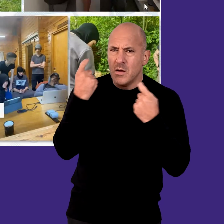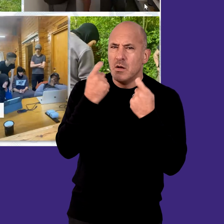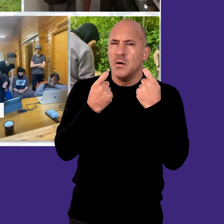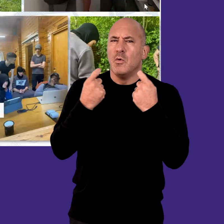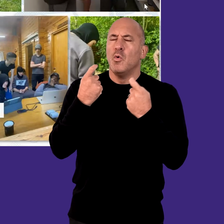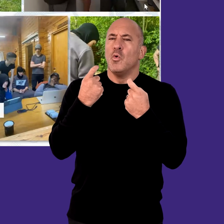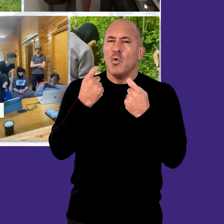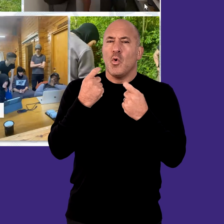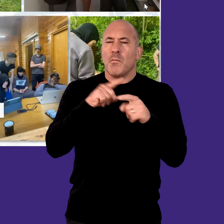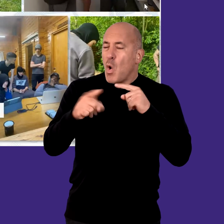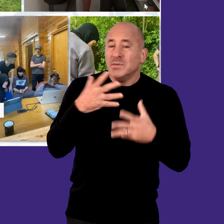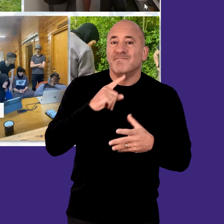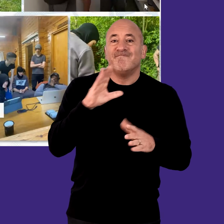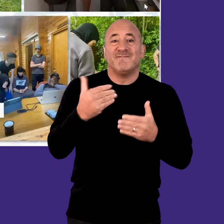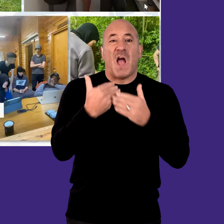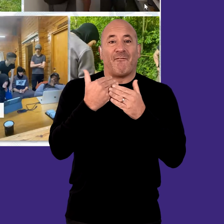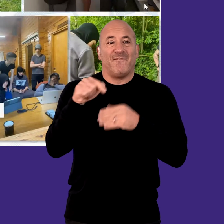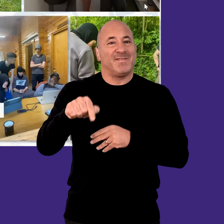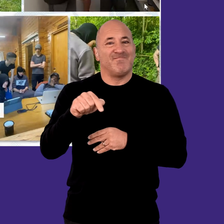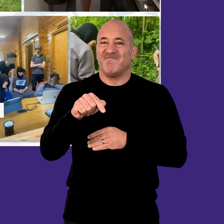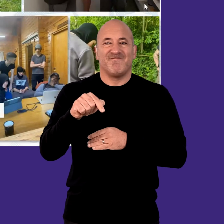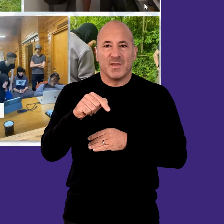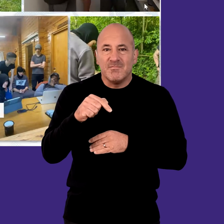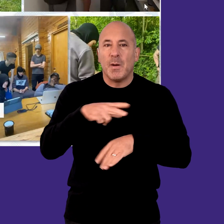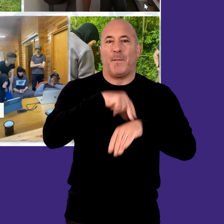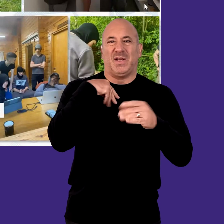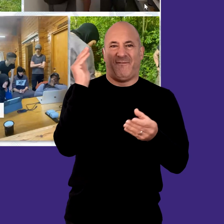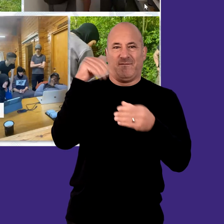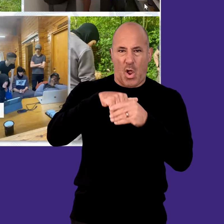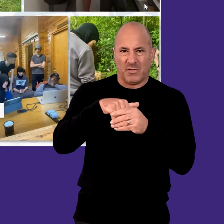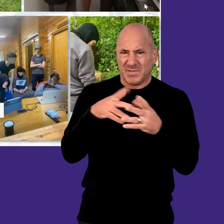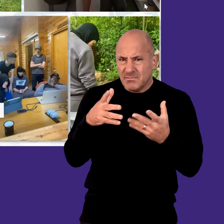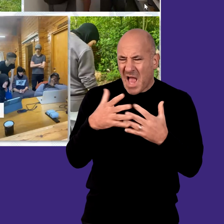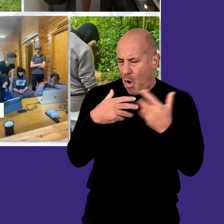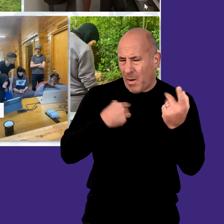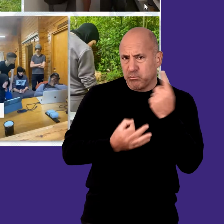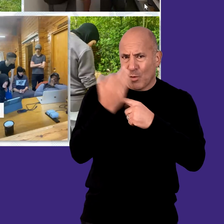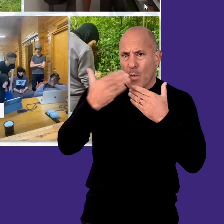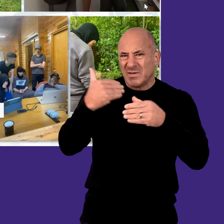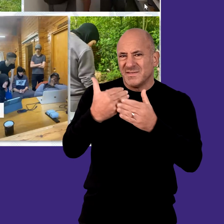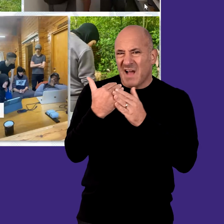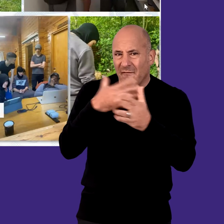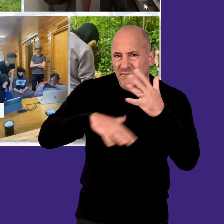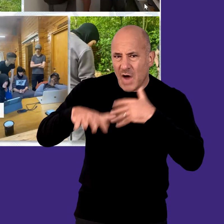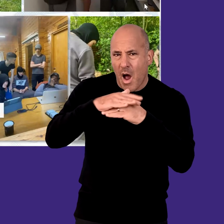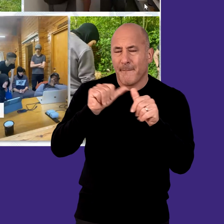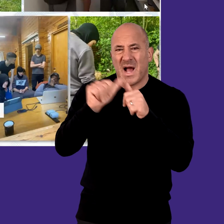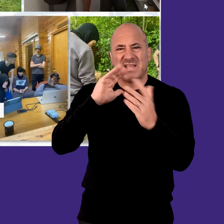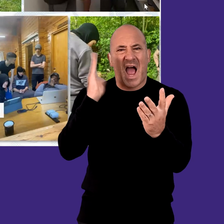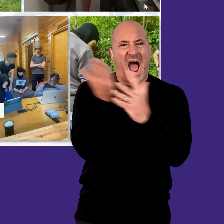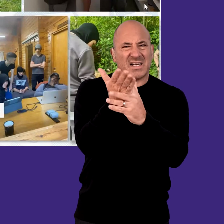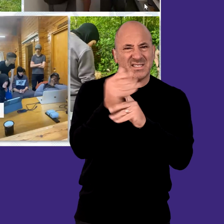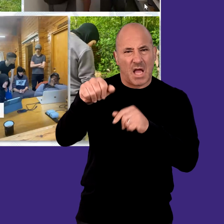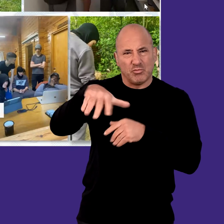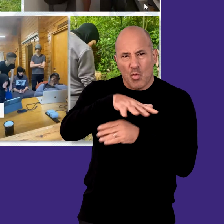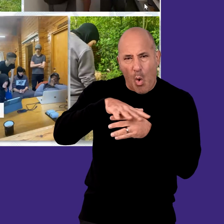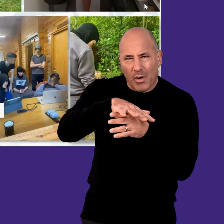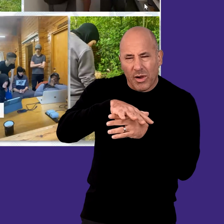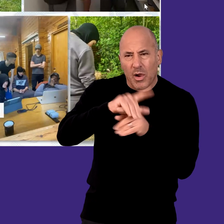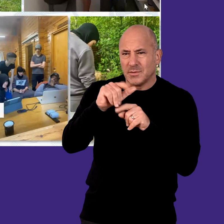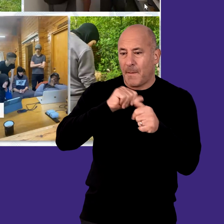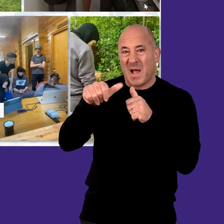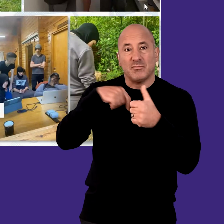spaces in their area. And a huge thing that came out was safety, which is why the police were involved in this, so we could work with them to understand how we could improve